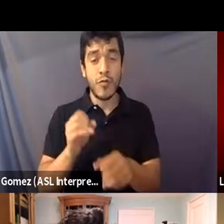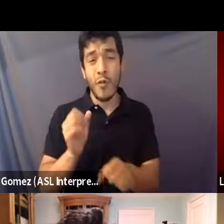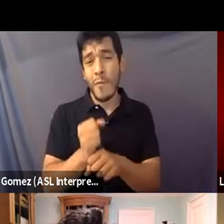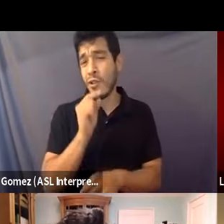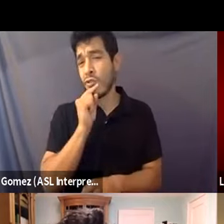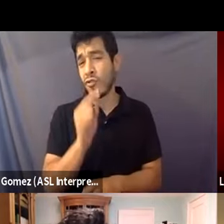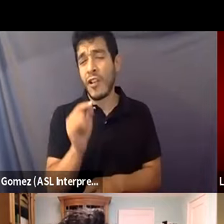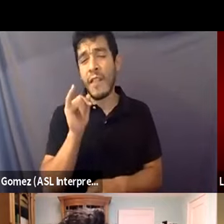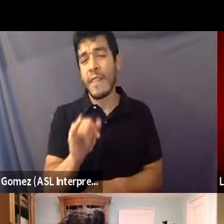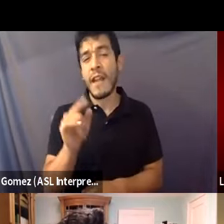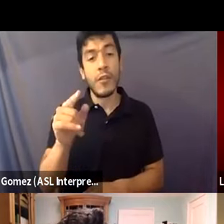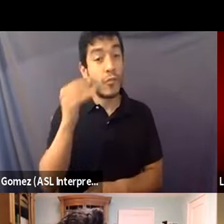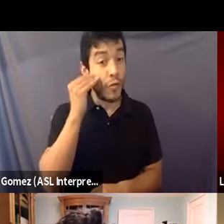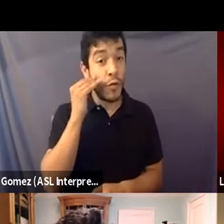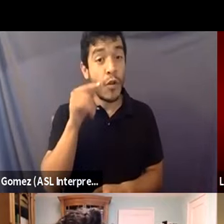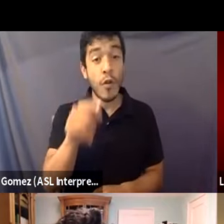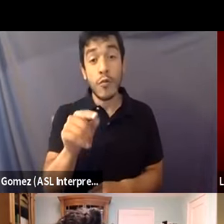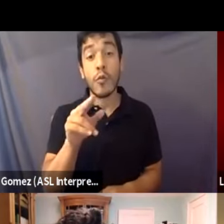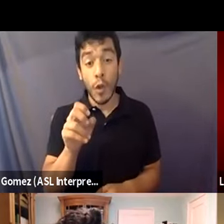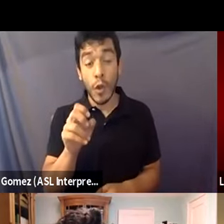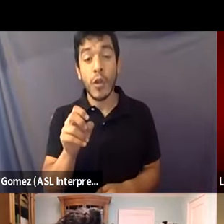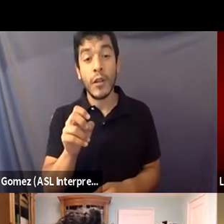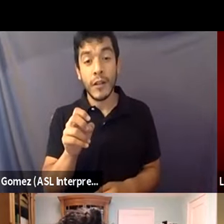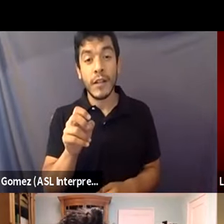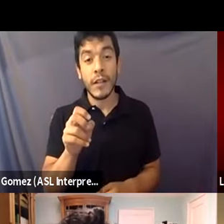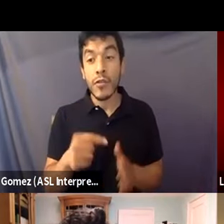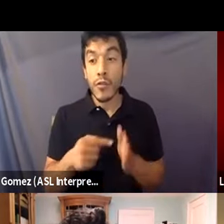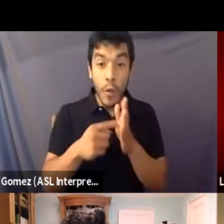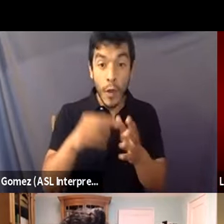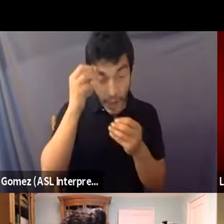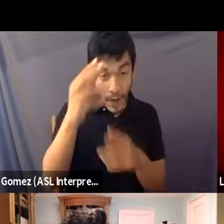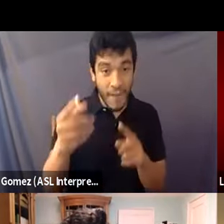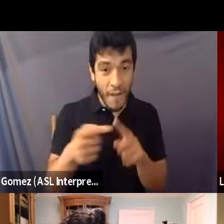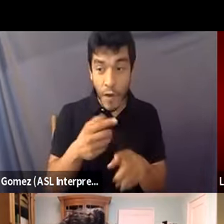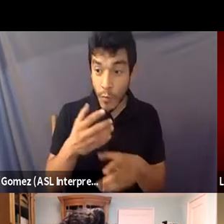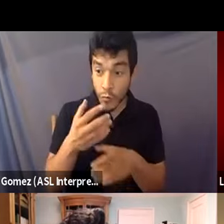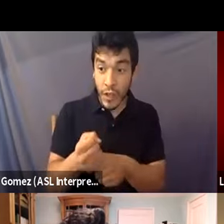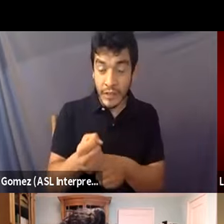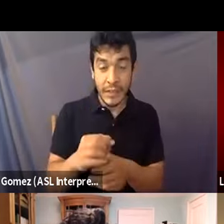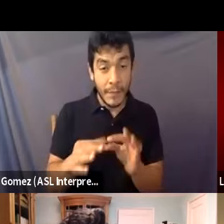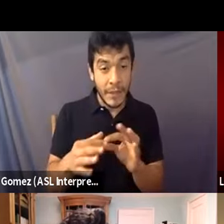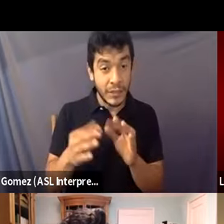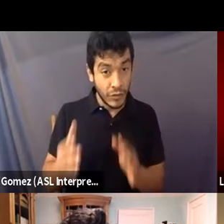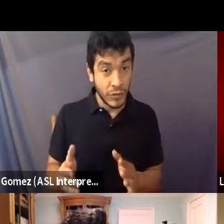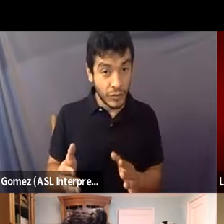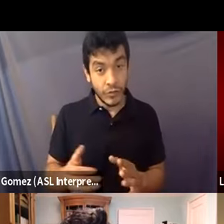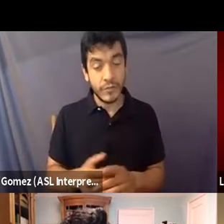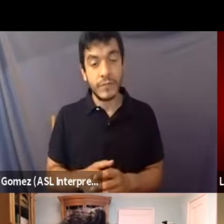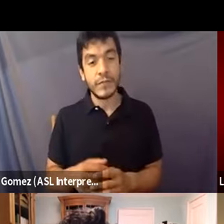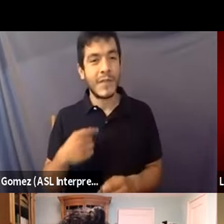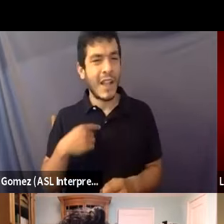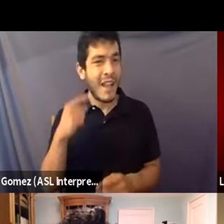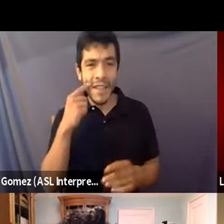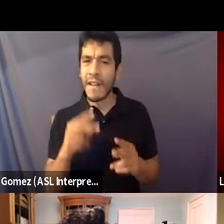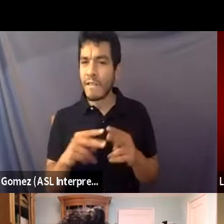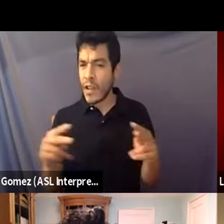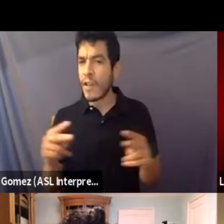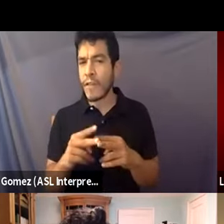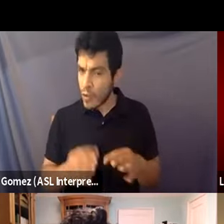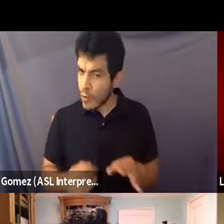you know, you are amplifying information from trusted messengers. I think it's super important.